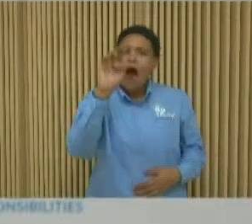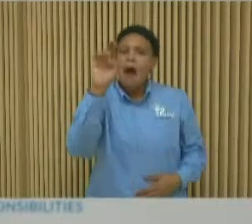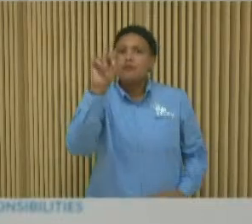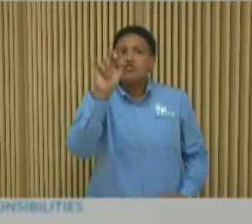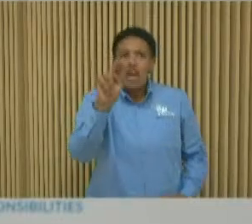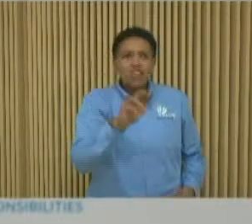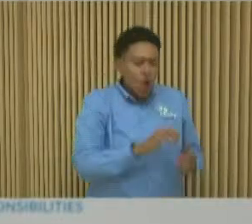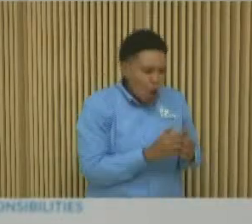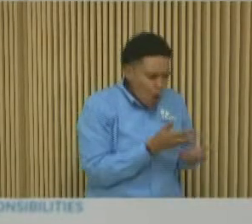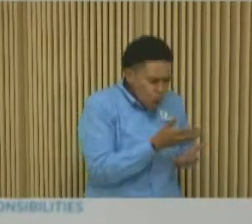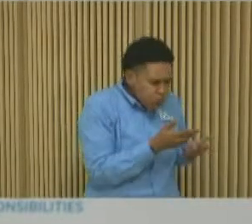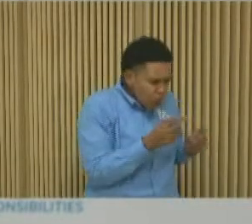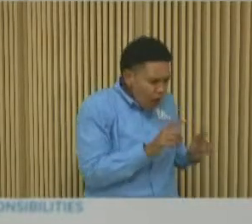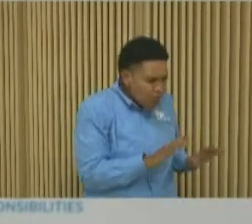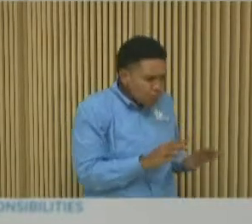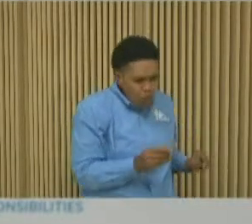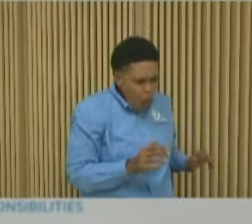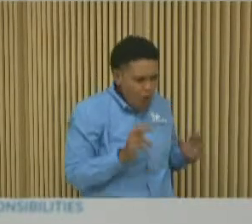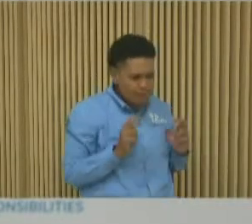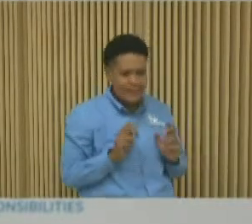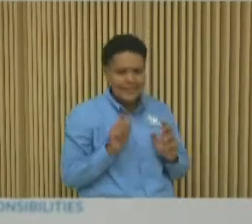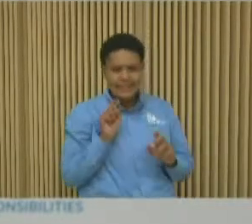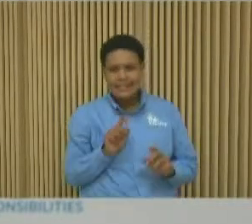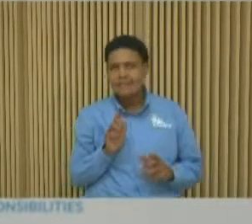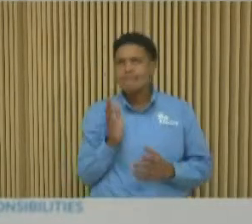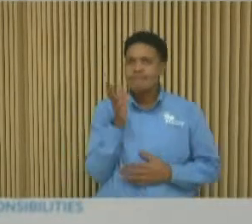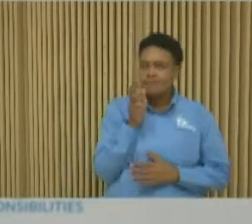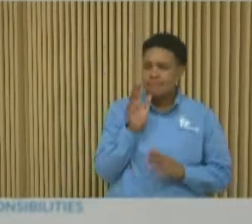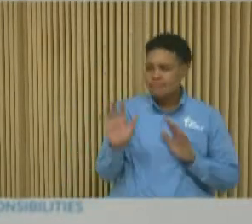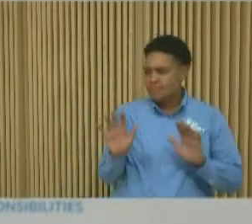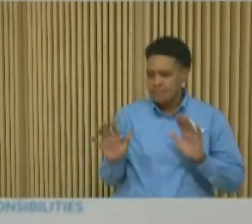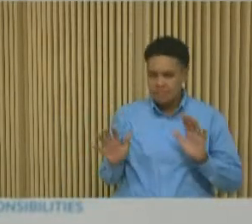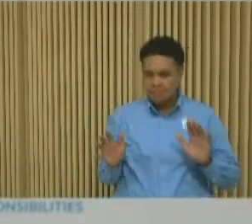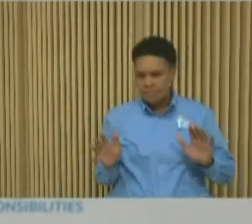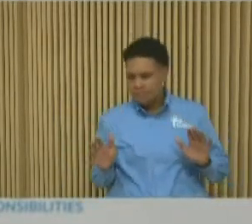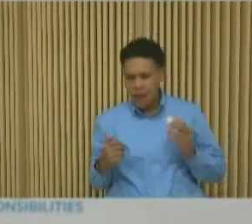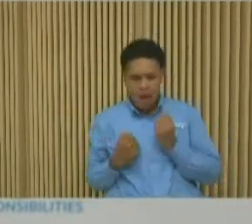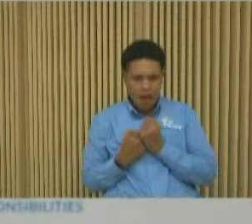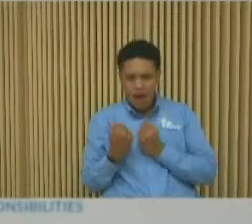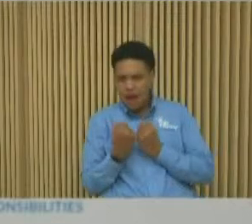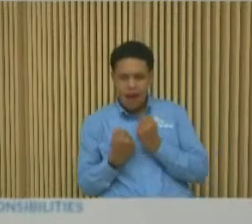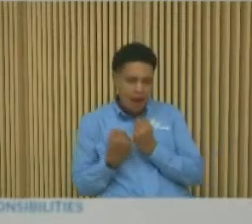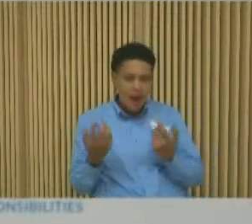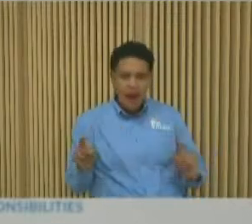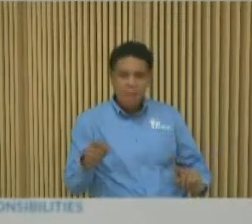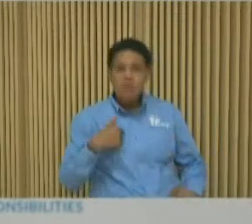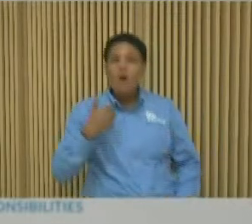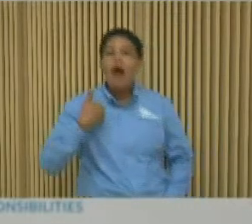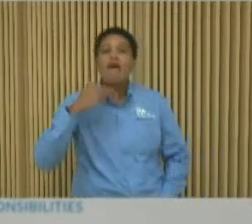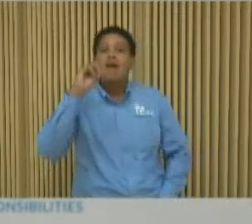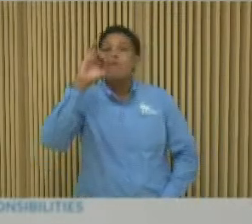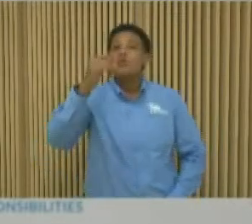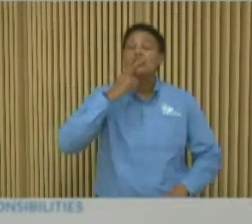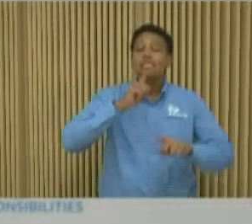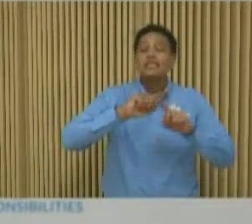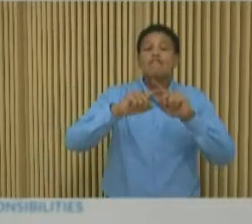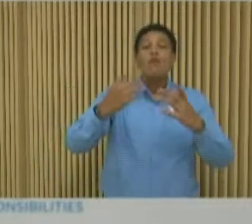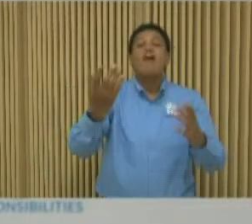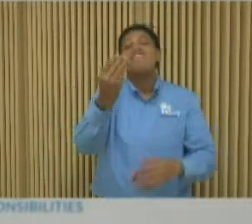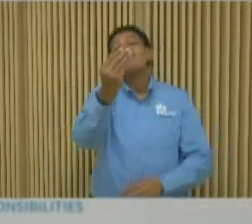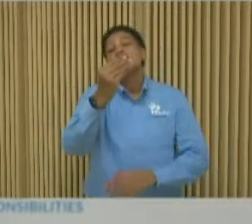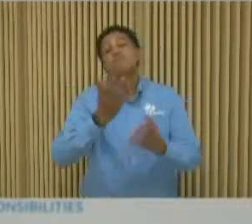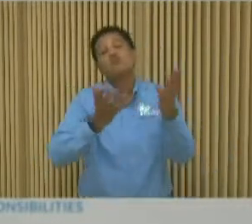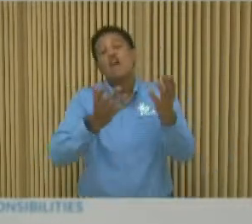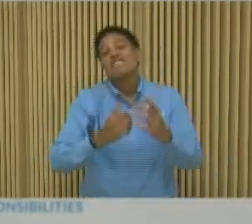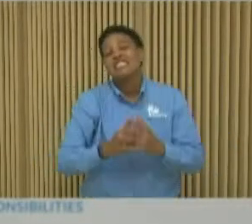and we'll also let you know that we have at the Ministry of Justice across every parish victim services.